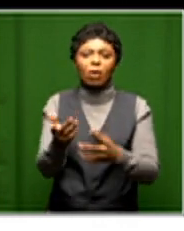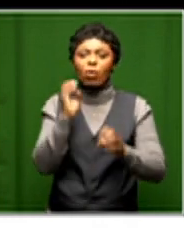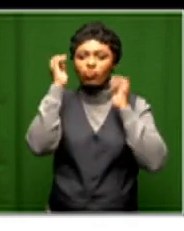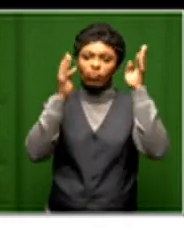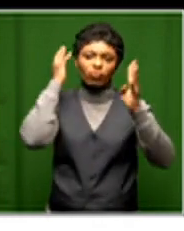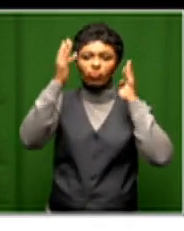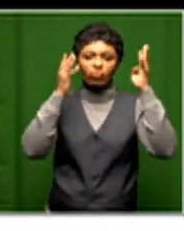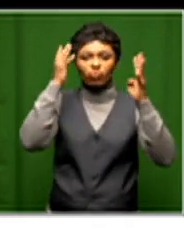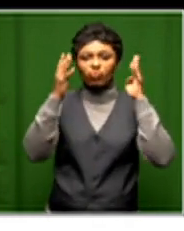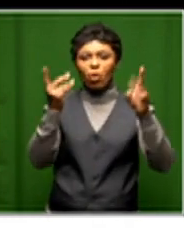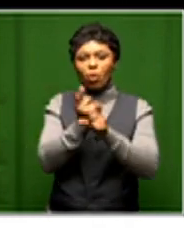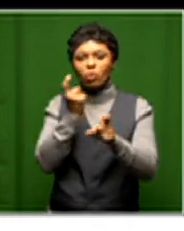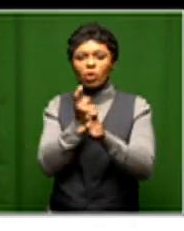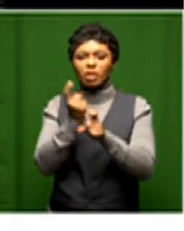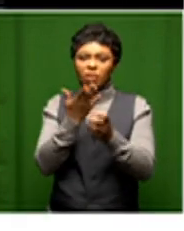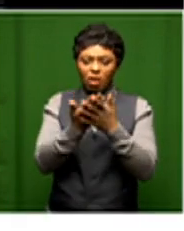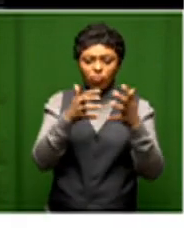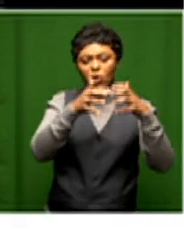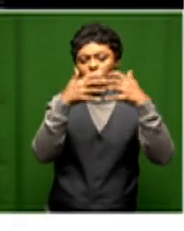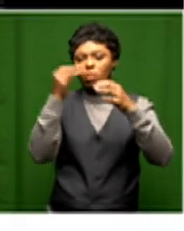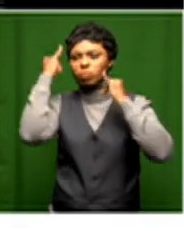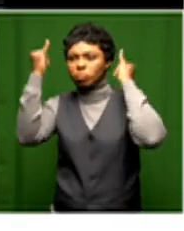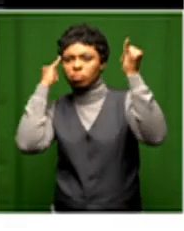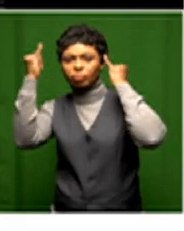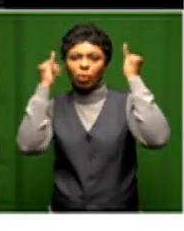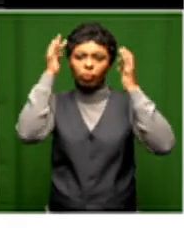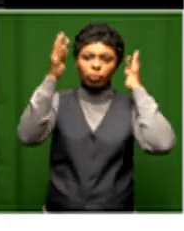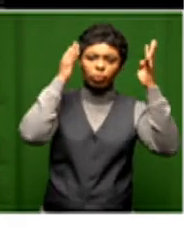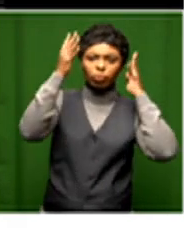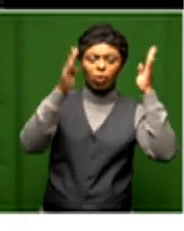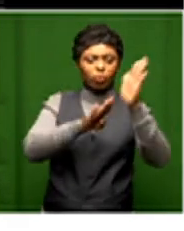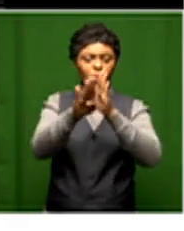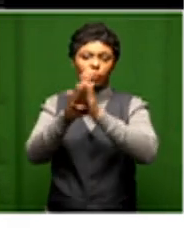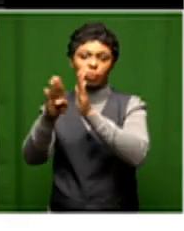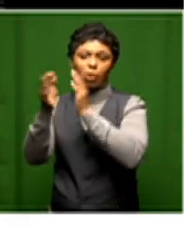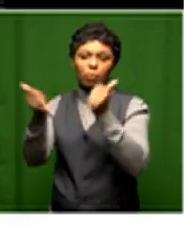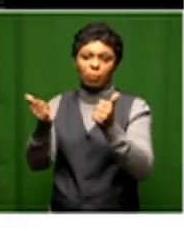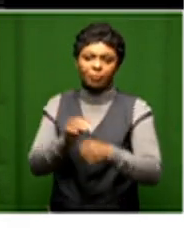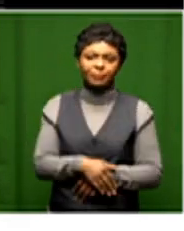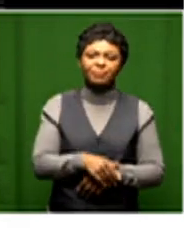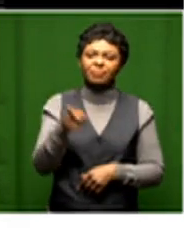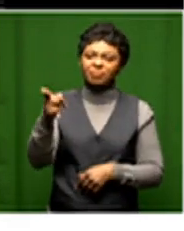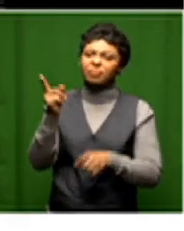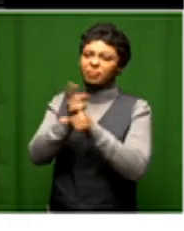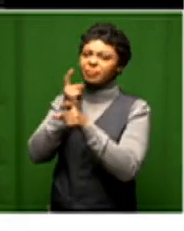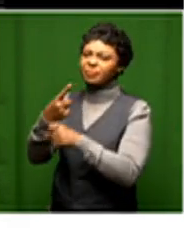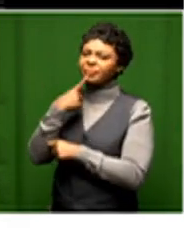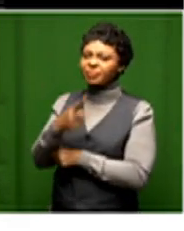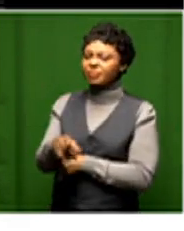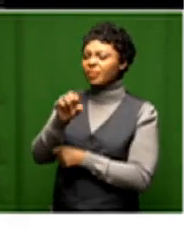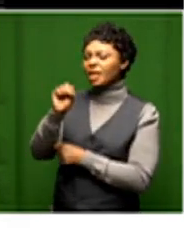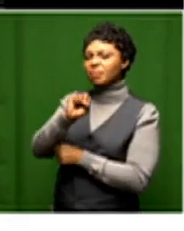consumers all the time. Yeah. I mean, you know, there's always this talk about space science and technology. I mean, you gave